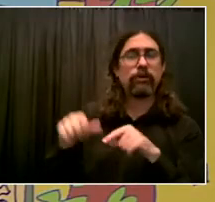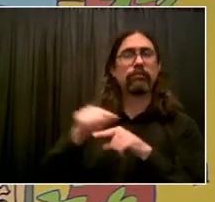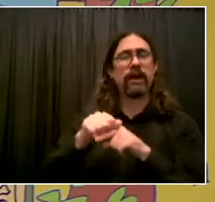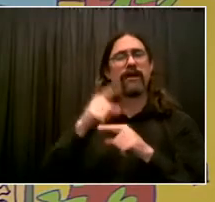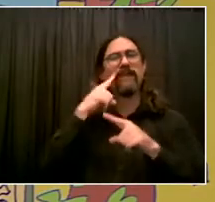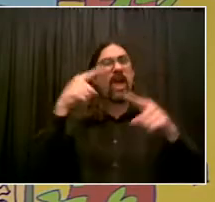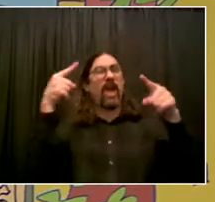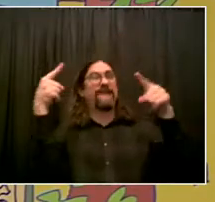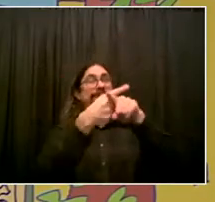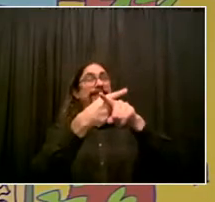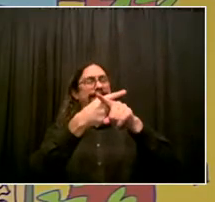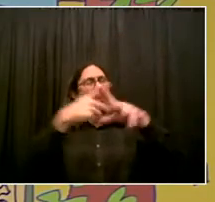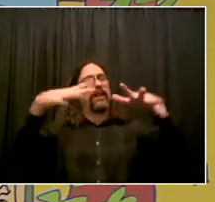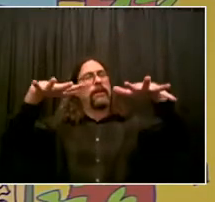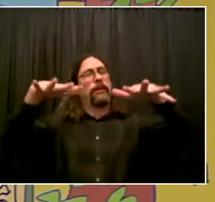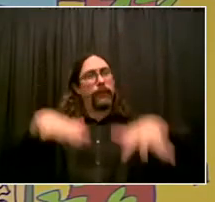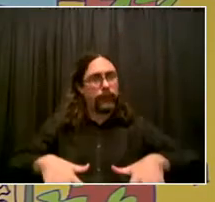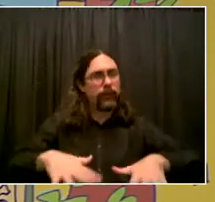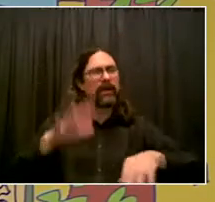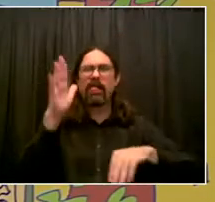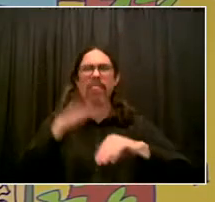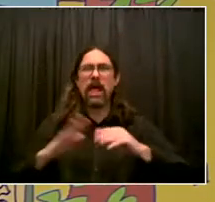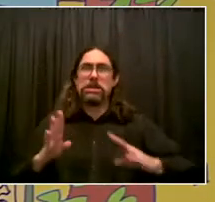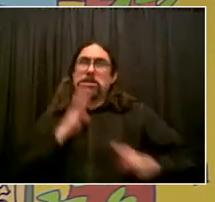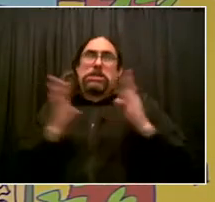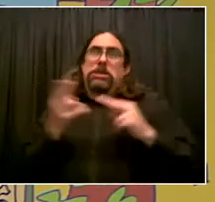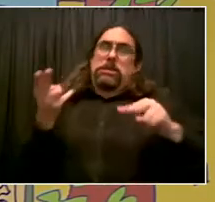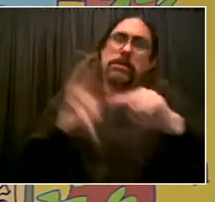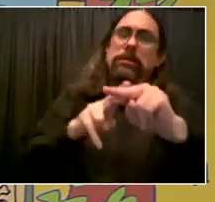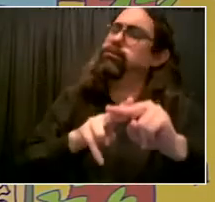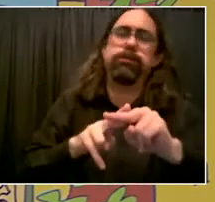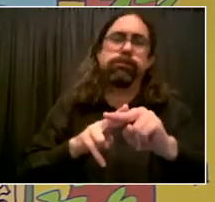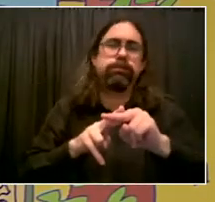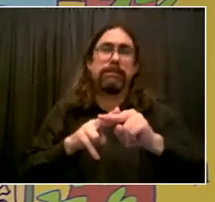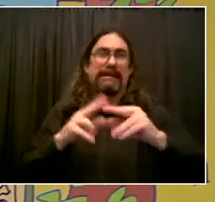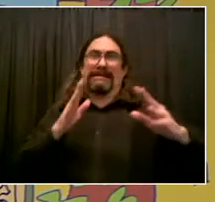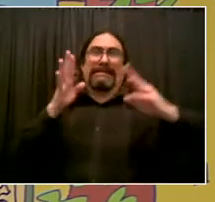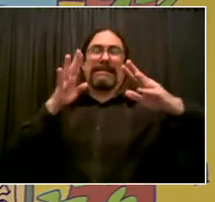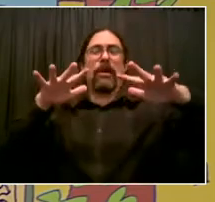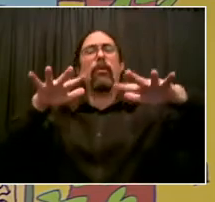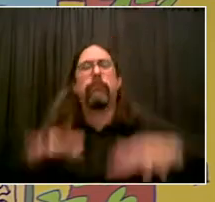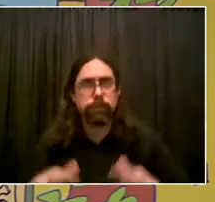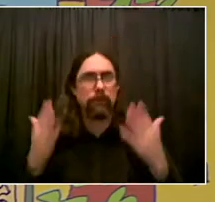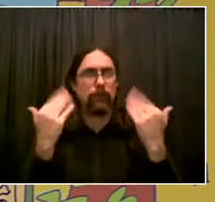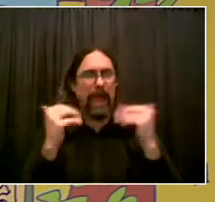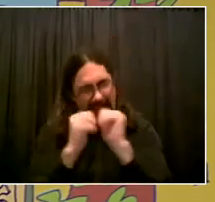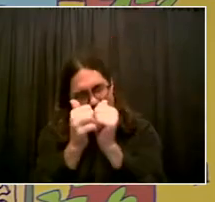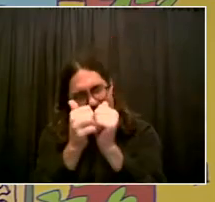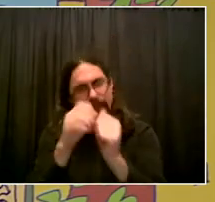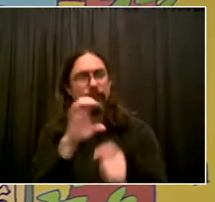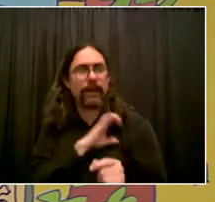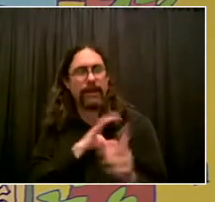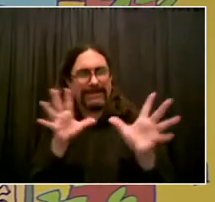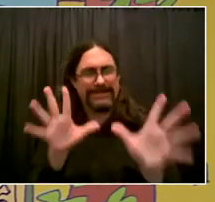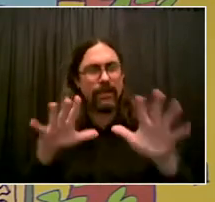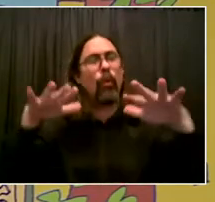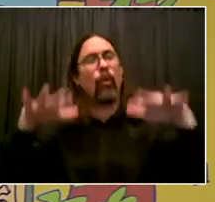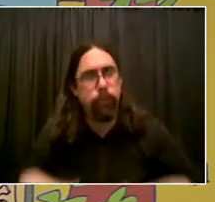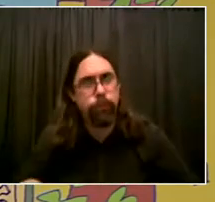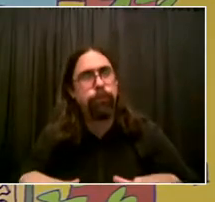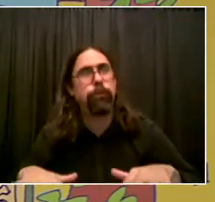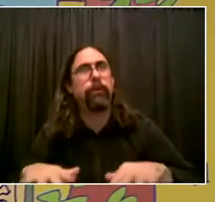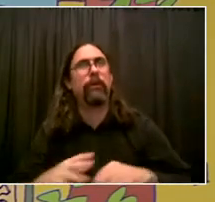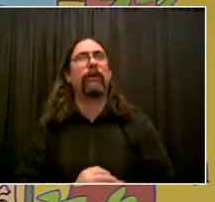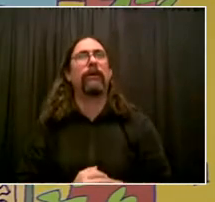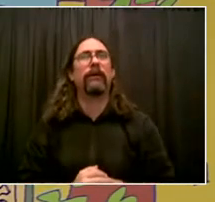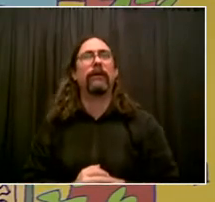better. There's still a lot more to do. But I hope, as we end this chapter, that we realize we just got to keep at the work